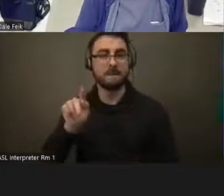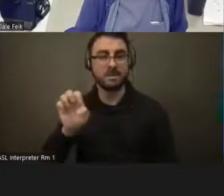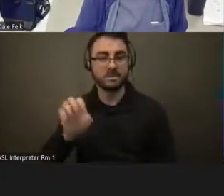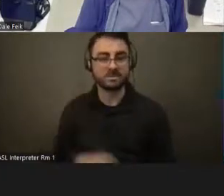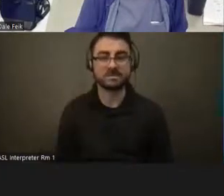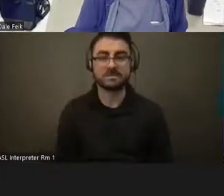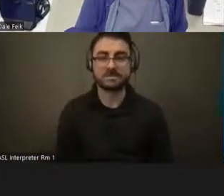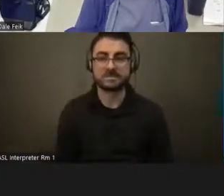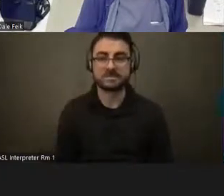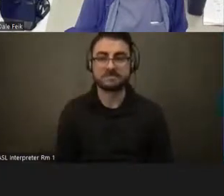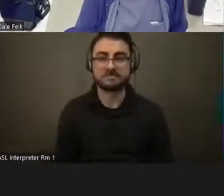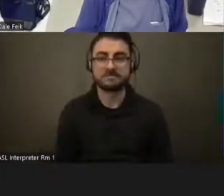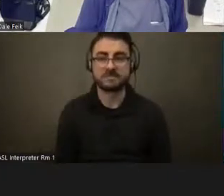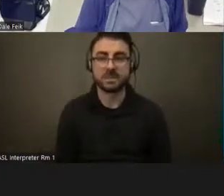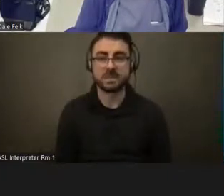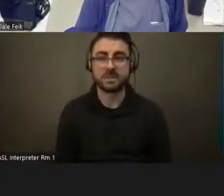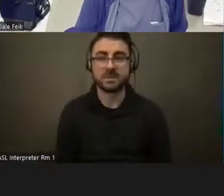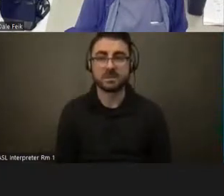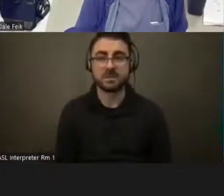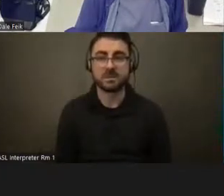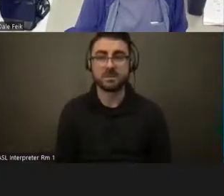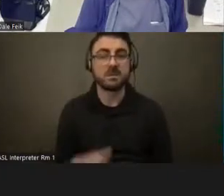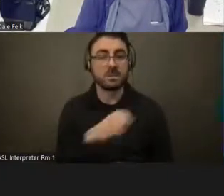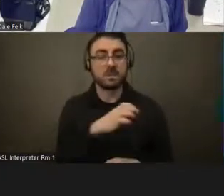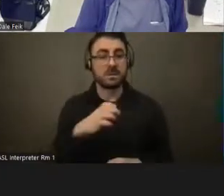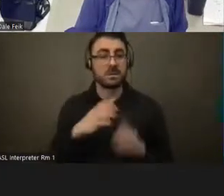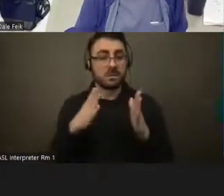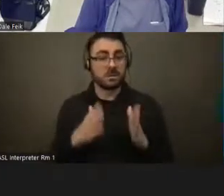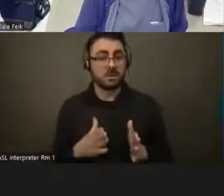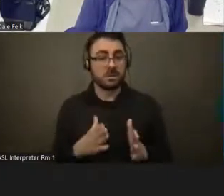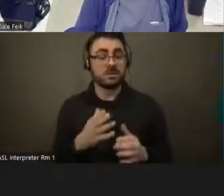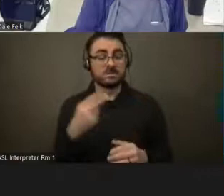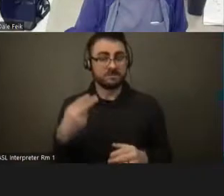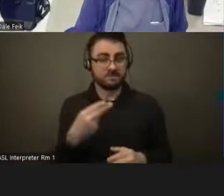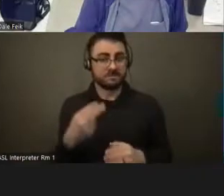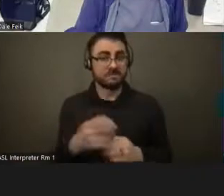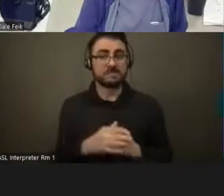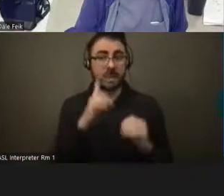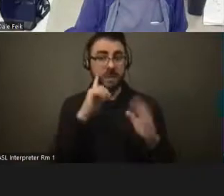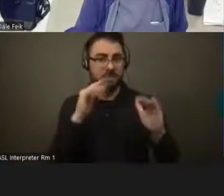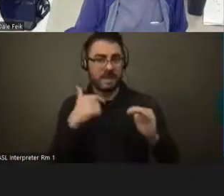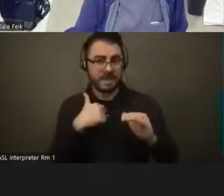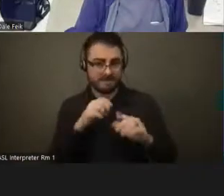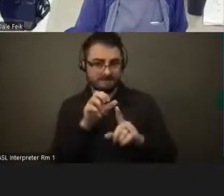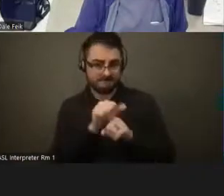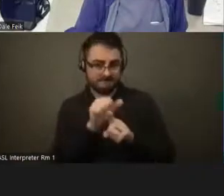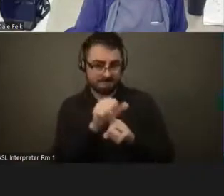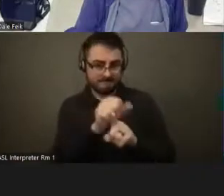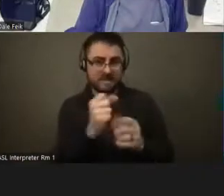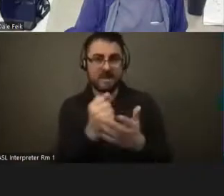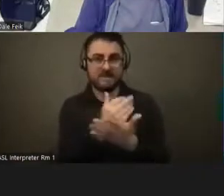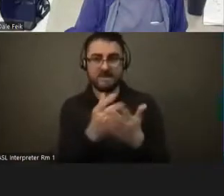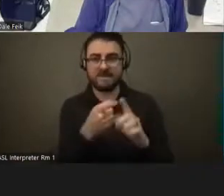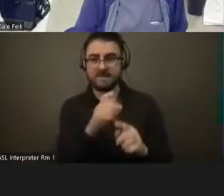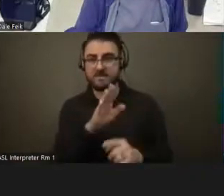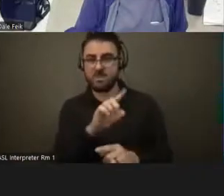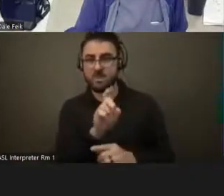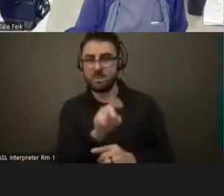I hope I'm catching all the aspects of your question, Rachel. I fear I may not.